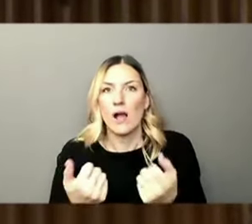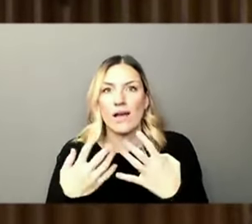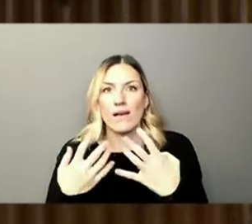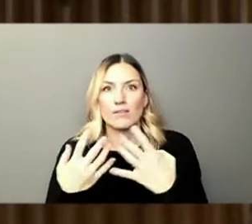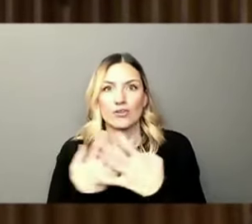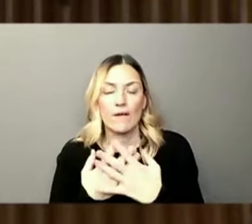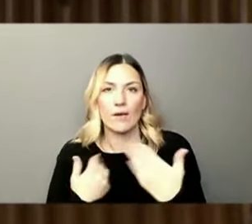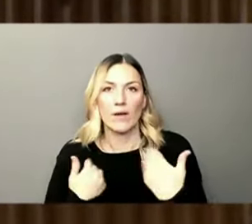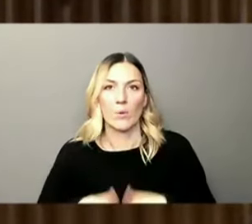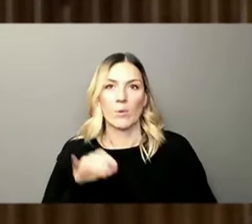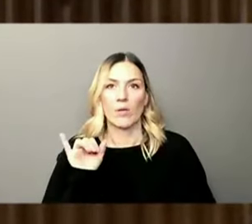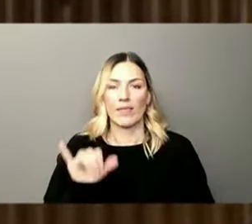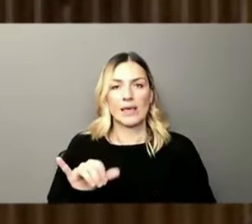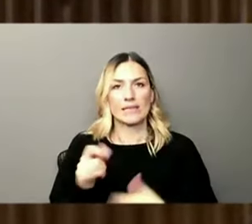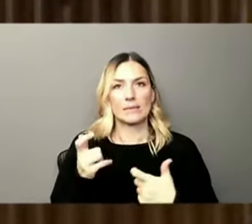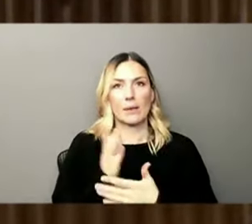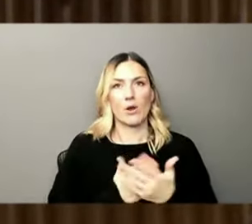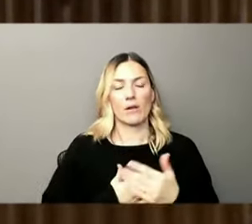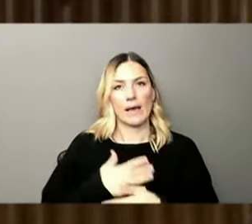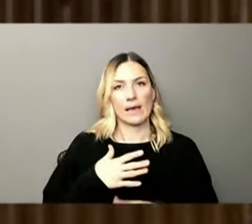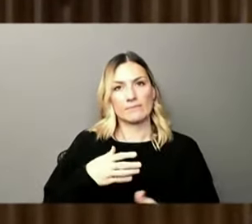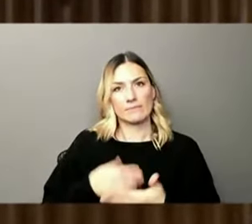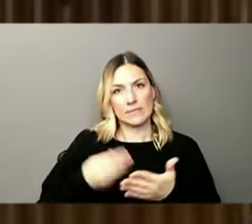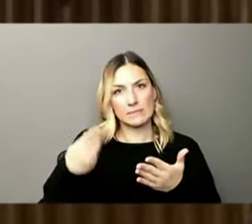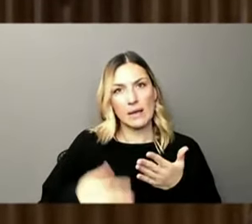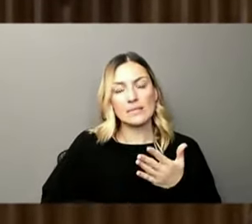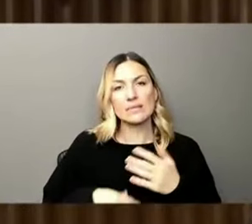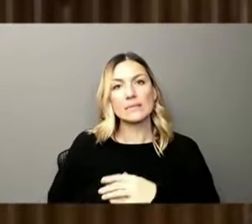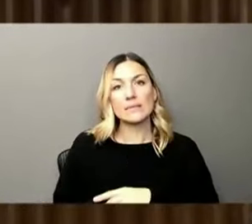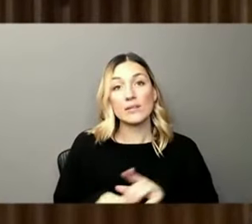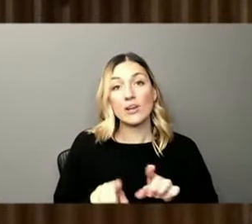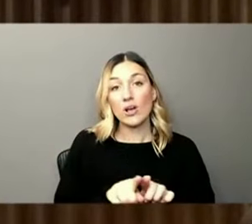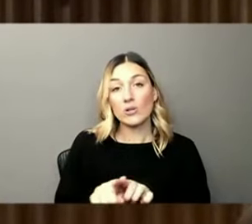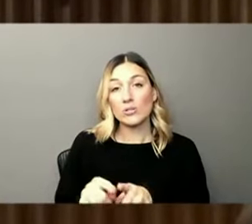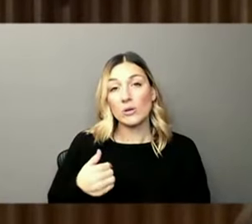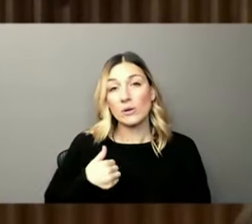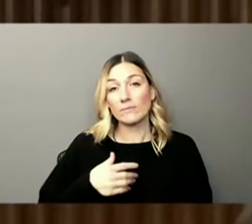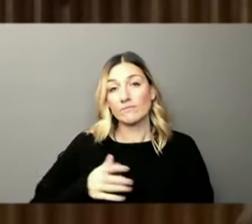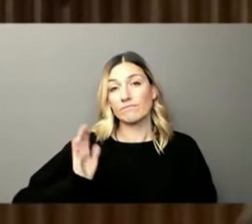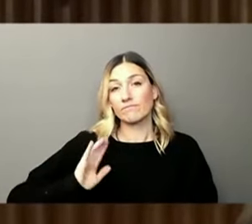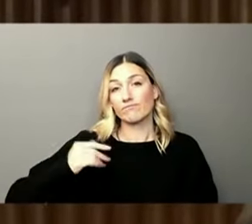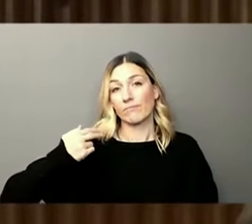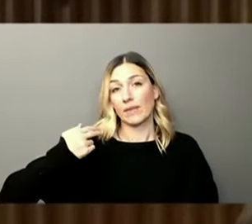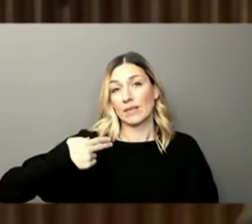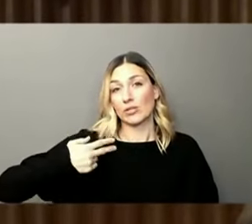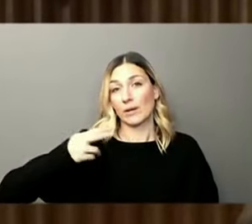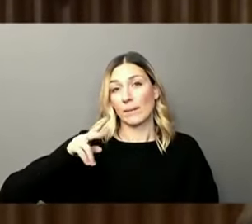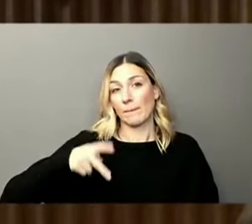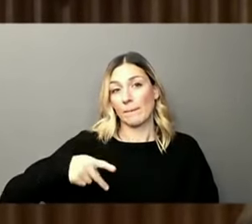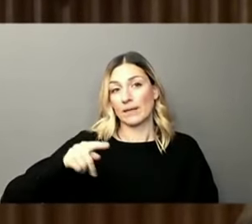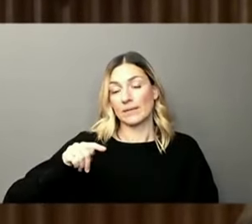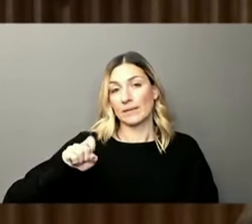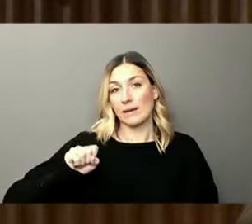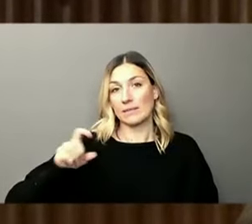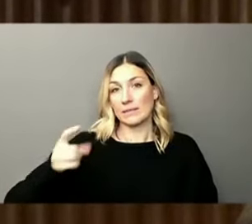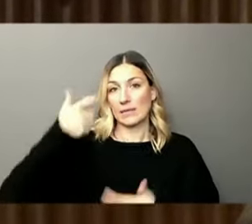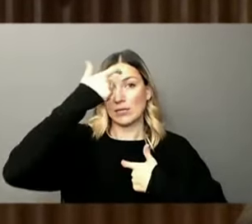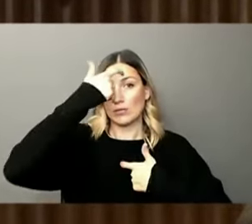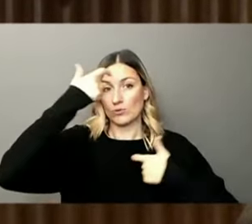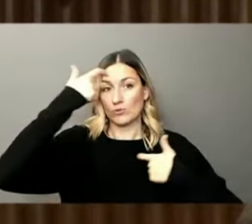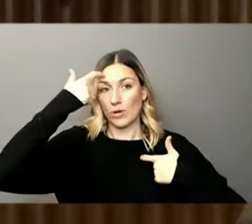So that's a big part of my expenses. I will say also, I have a history of PTSD and trauma